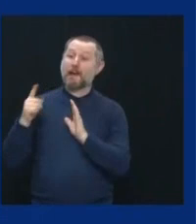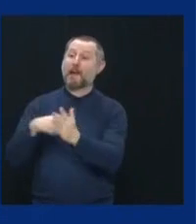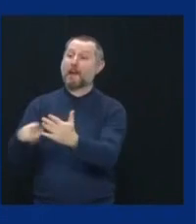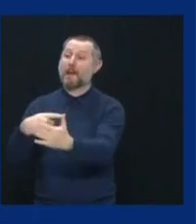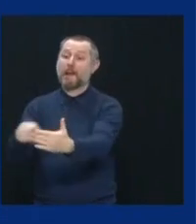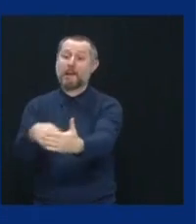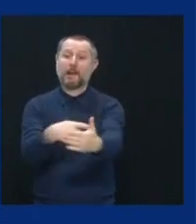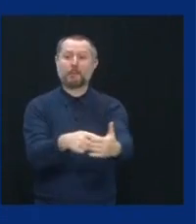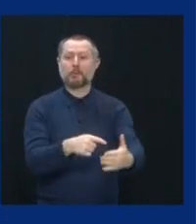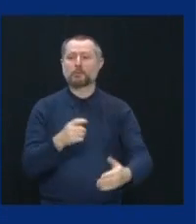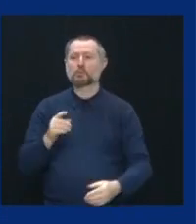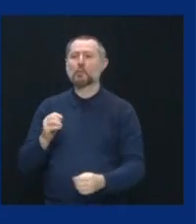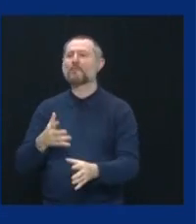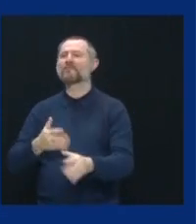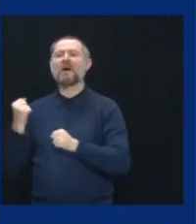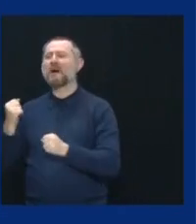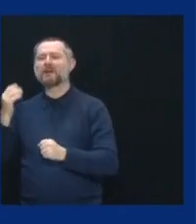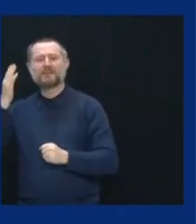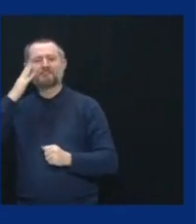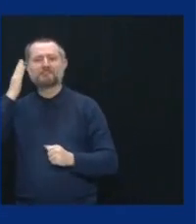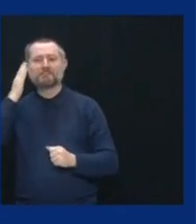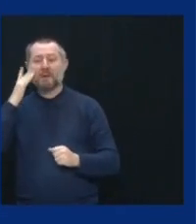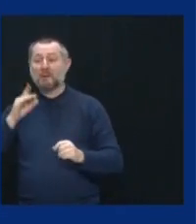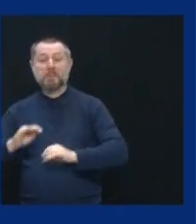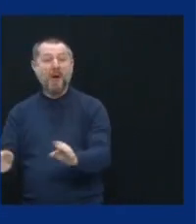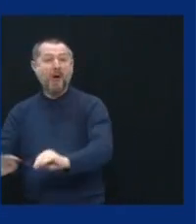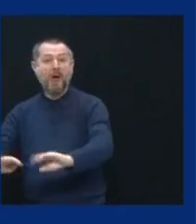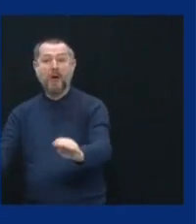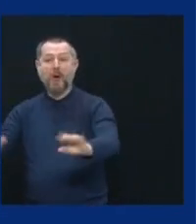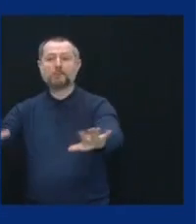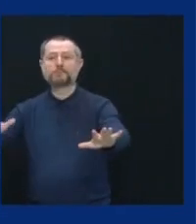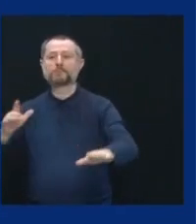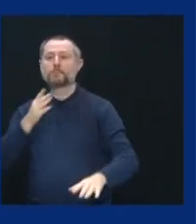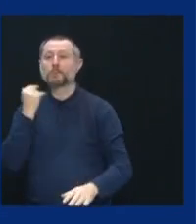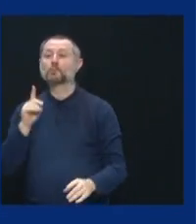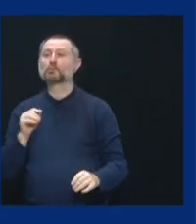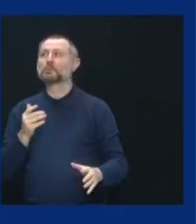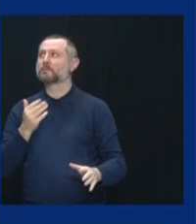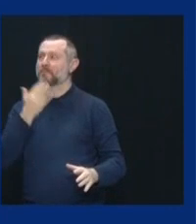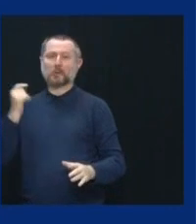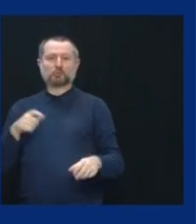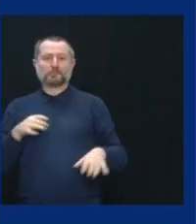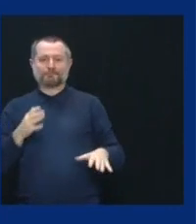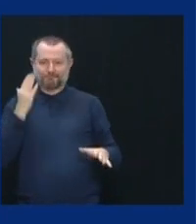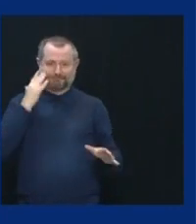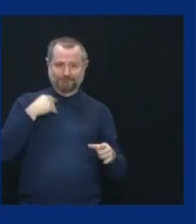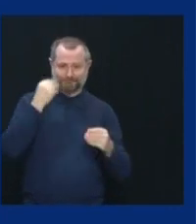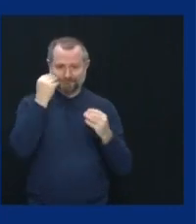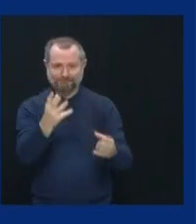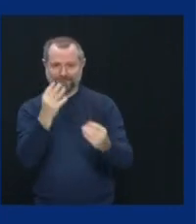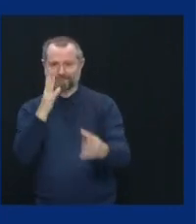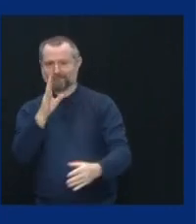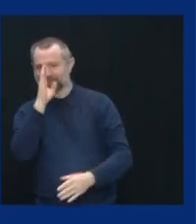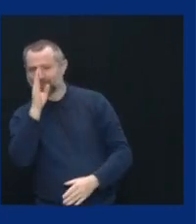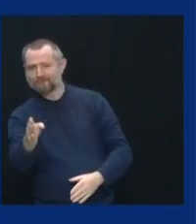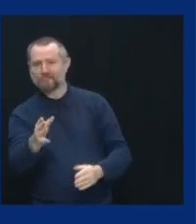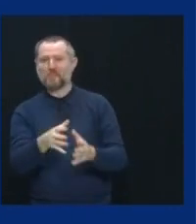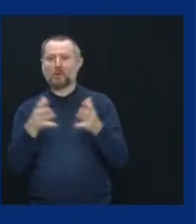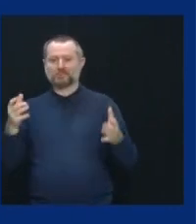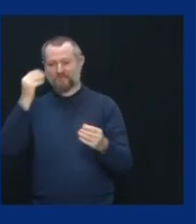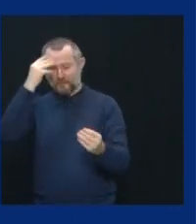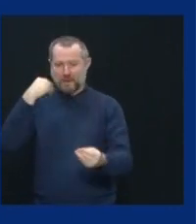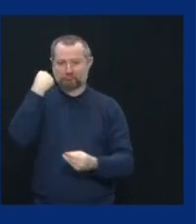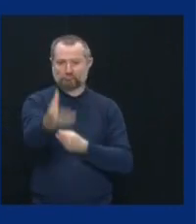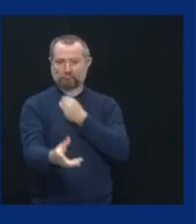they generate 10 a day. But we should have done a better job of providing as much information as we